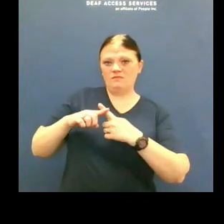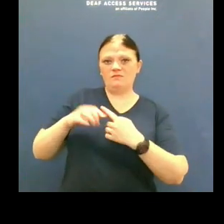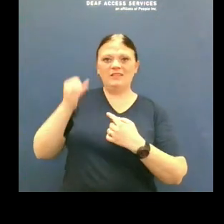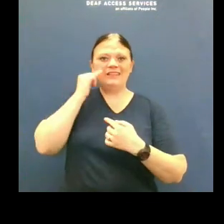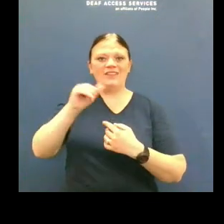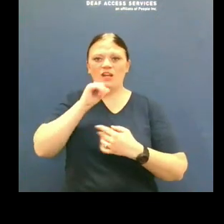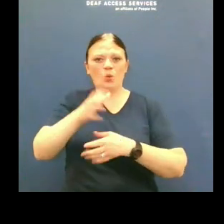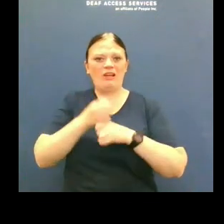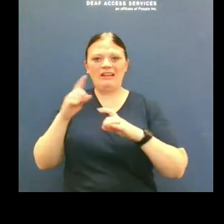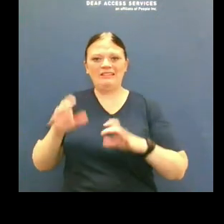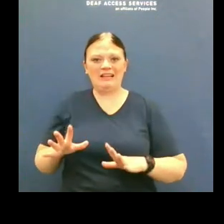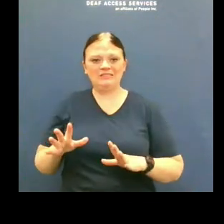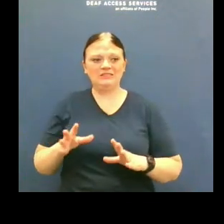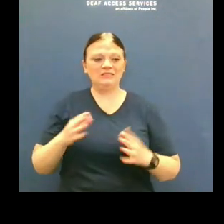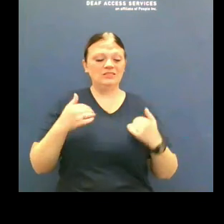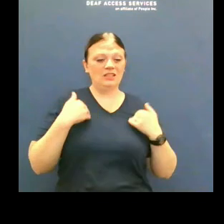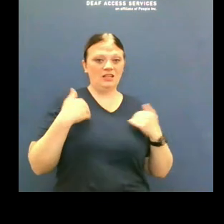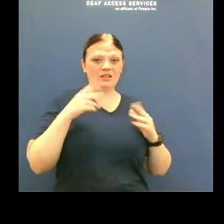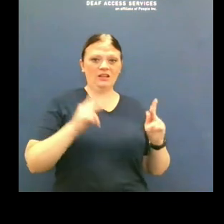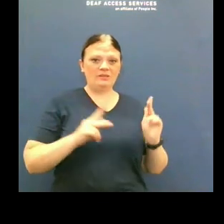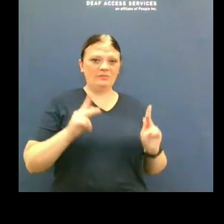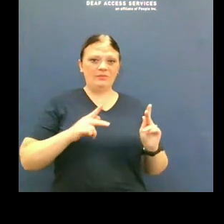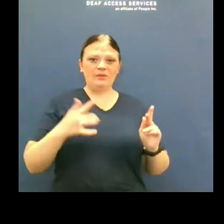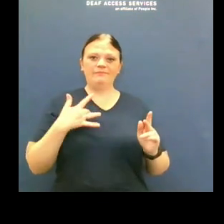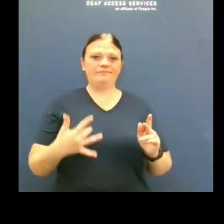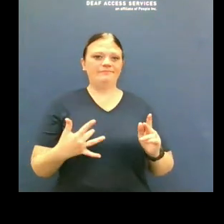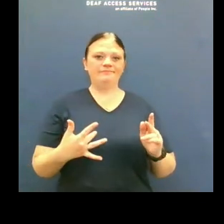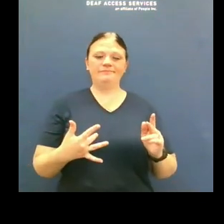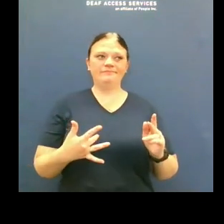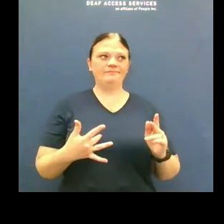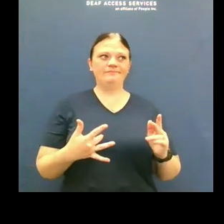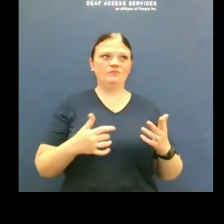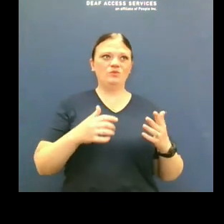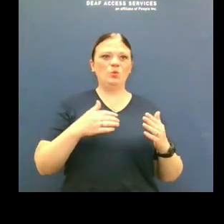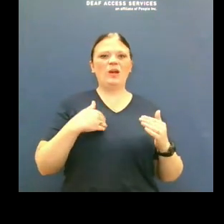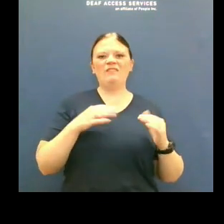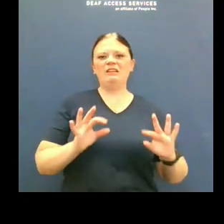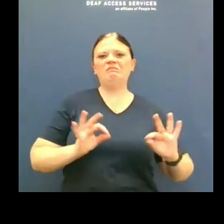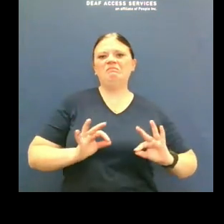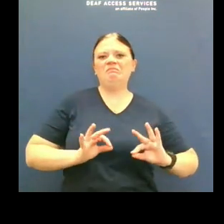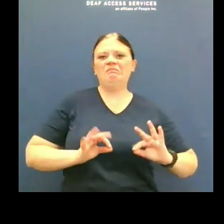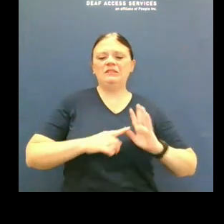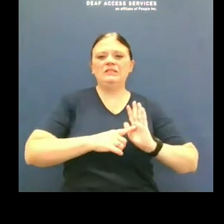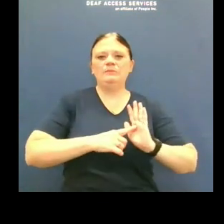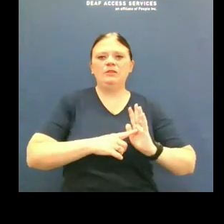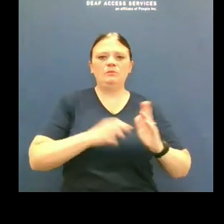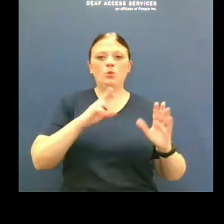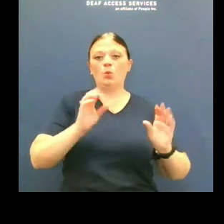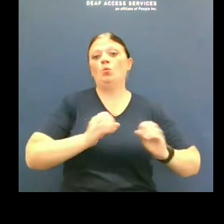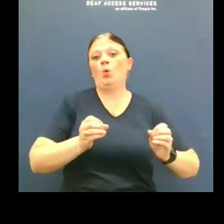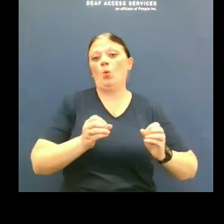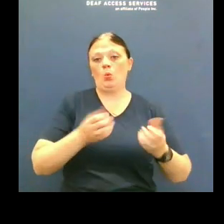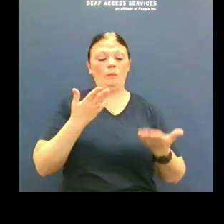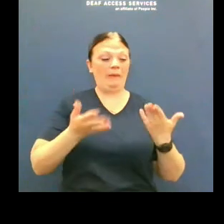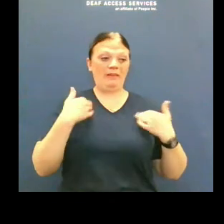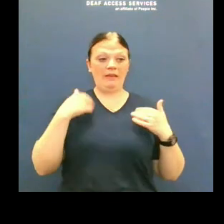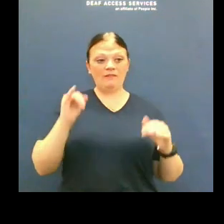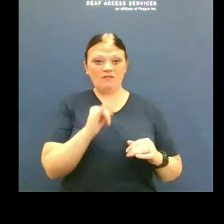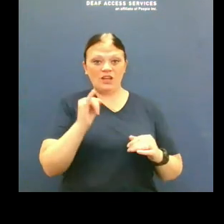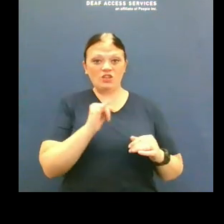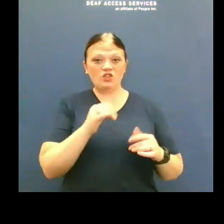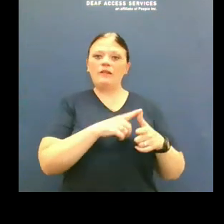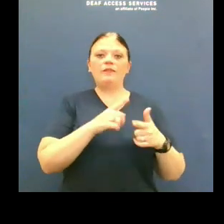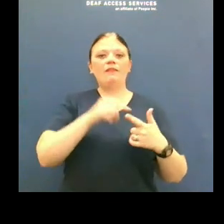young people, they're more likely to be asymptomatic or have minimum symptoms, even though they may be infected and they don't come